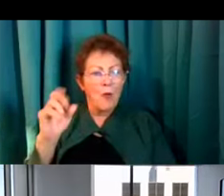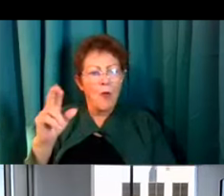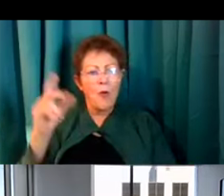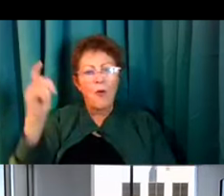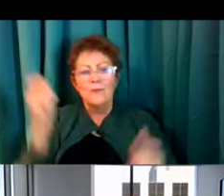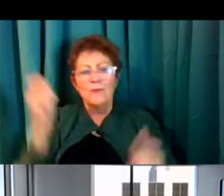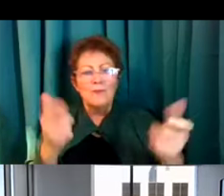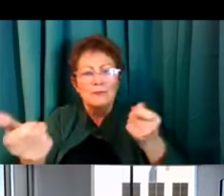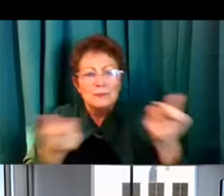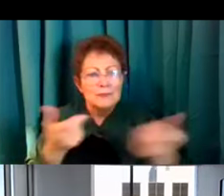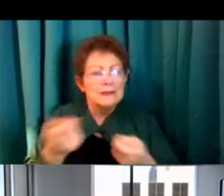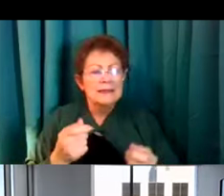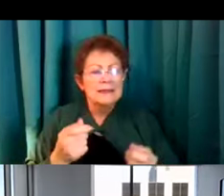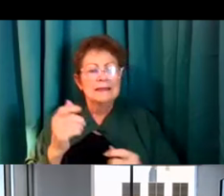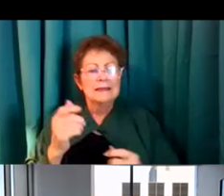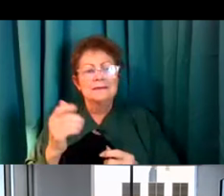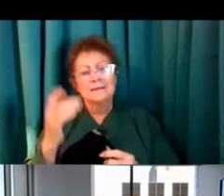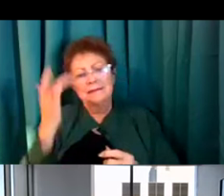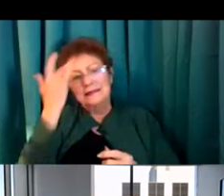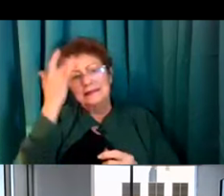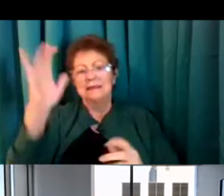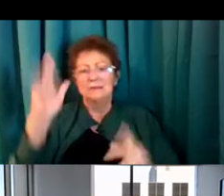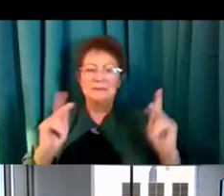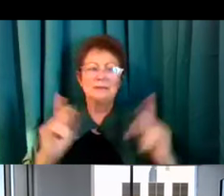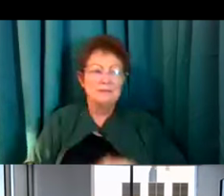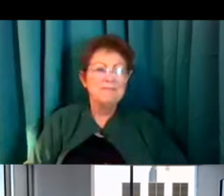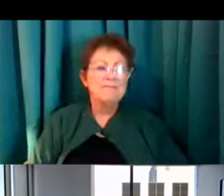and issue kind of equity incentives.